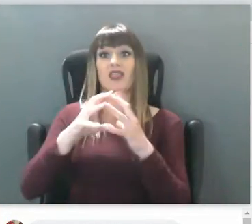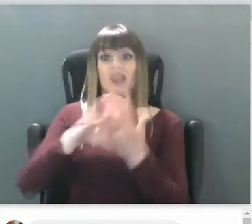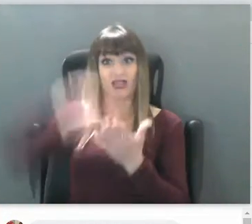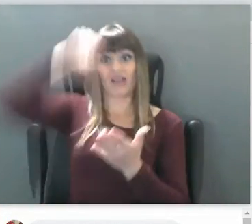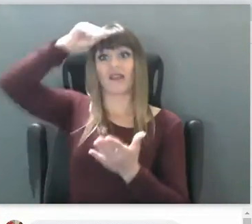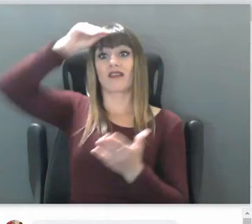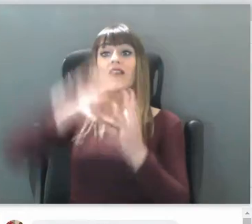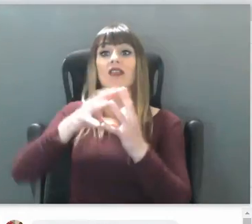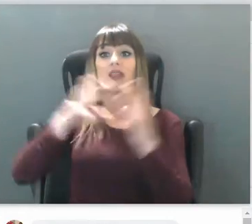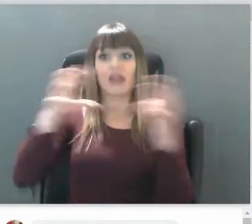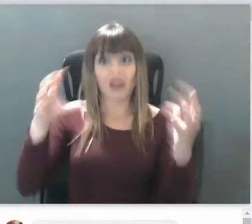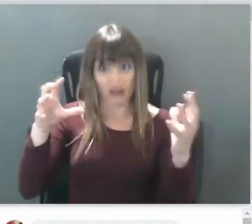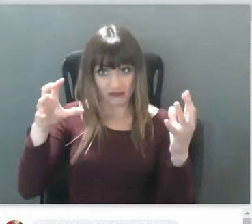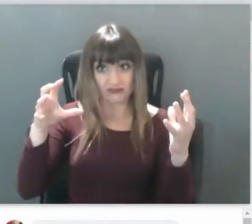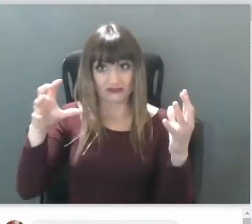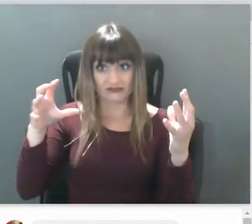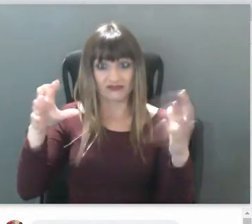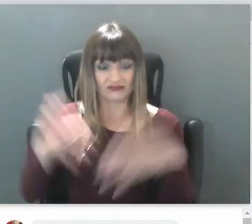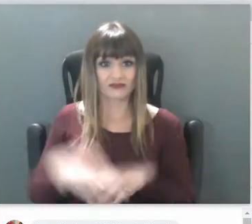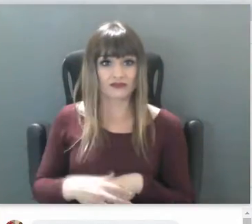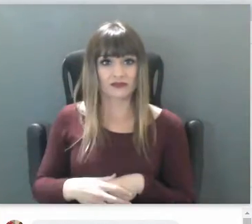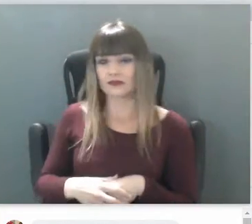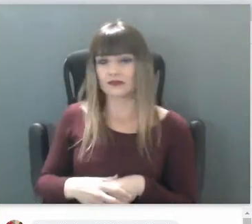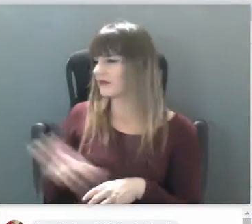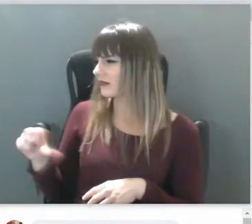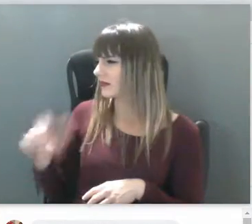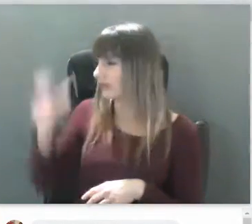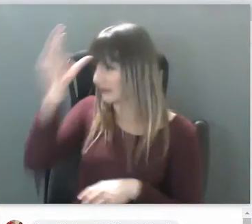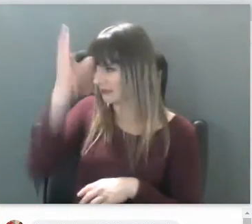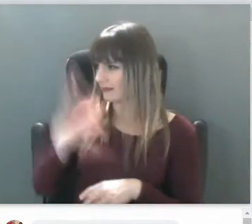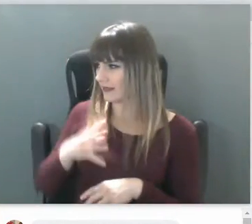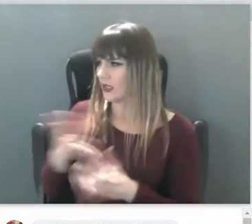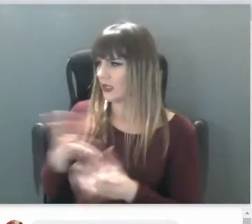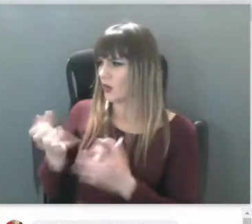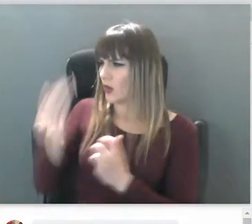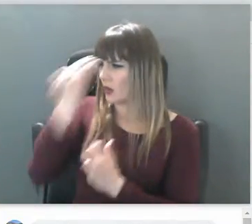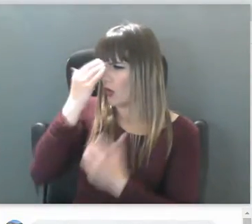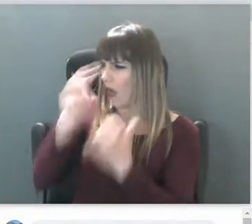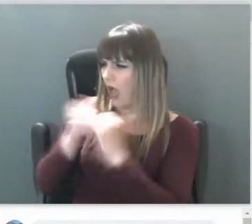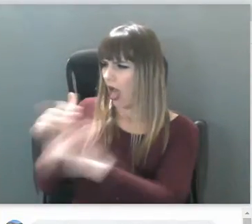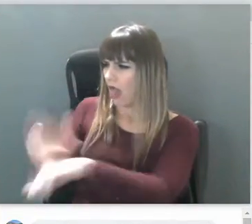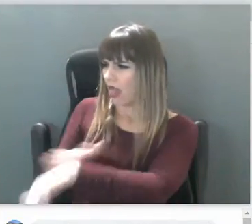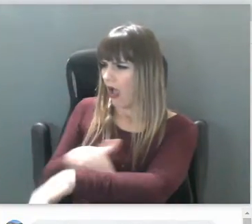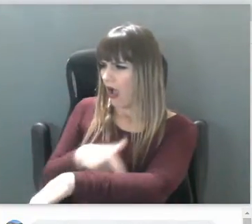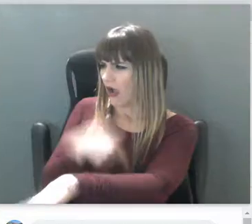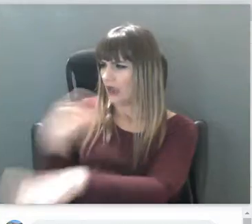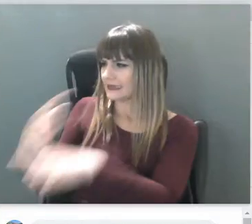Crystal asks how long it takes them to grow to full size. Not that long. Usually under a year, they're full grown.